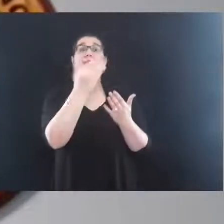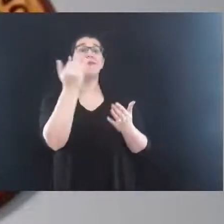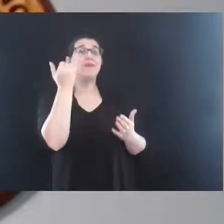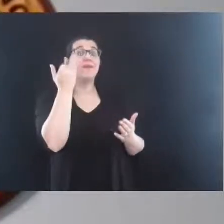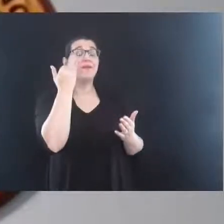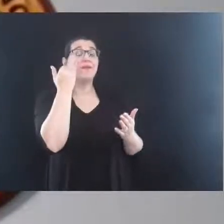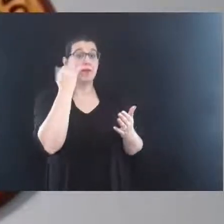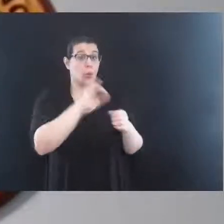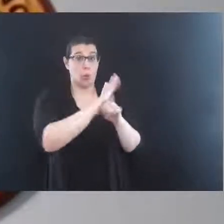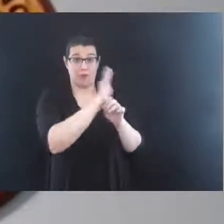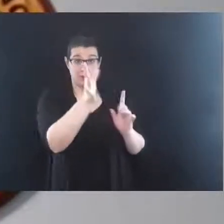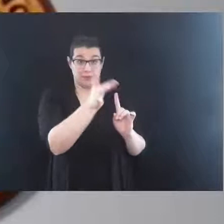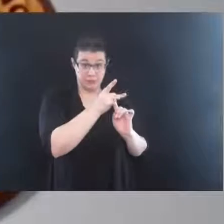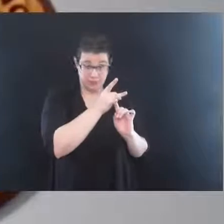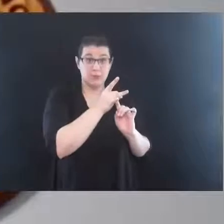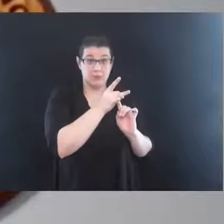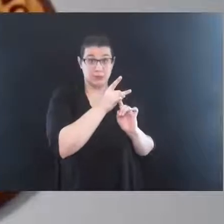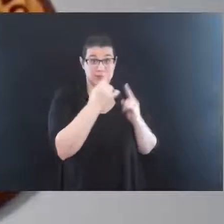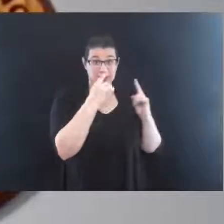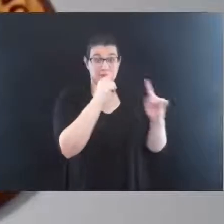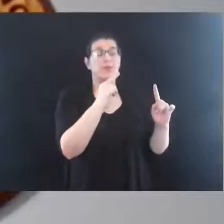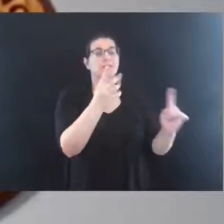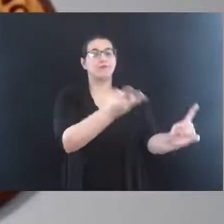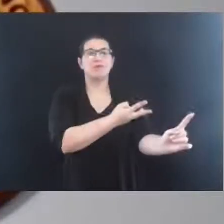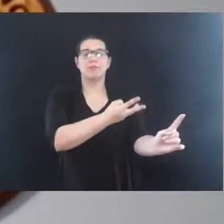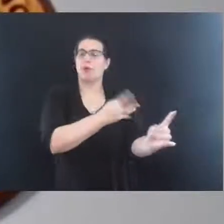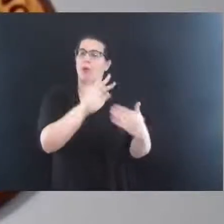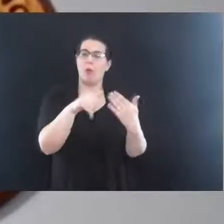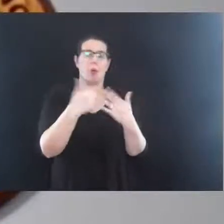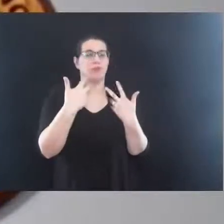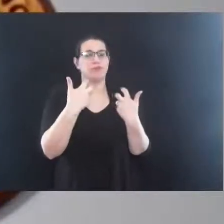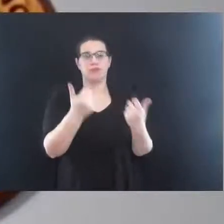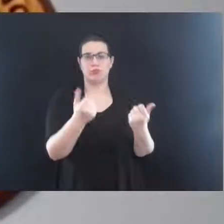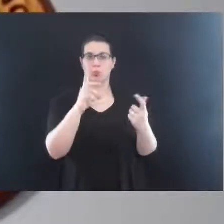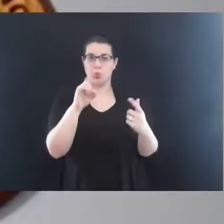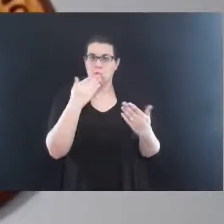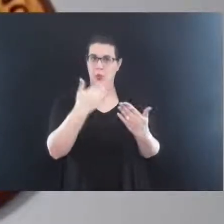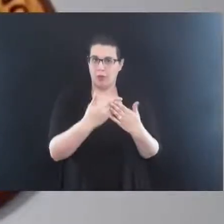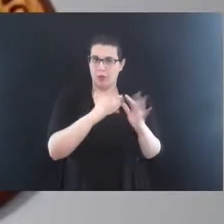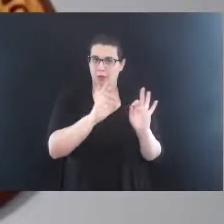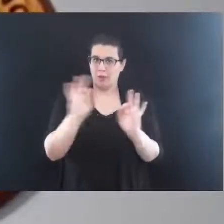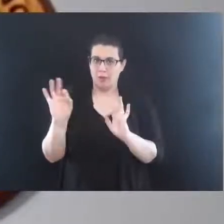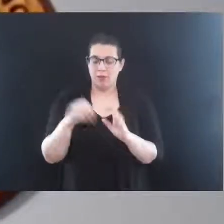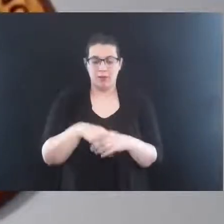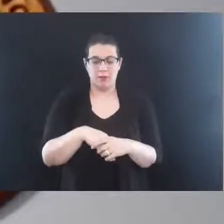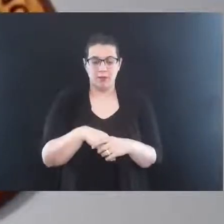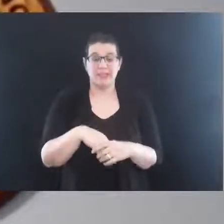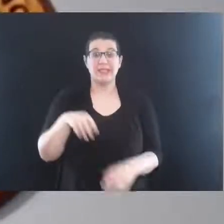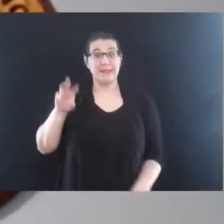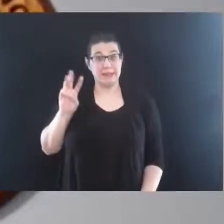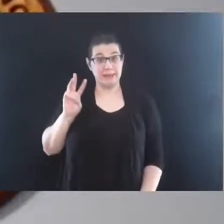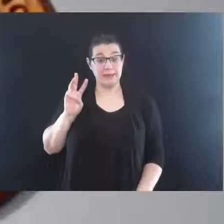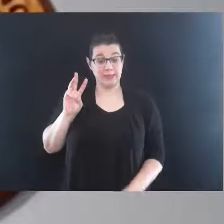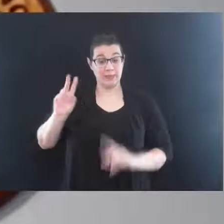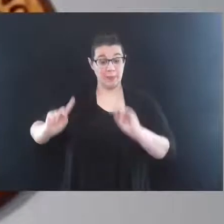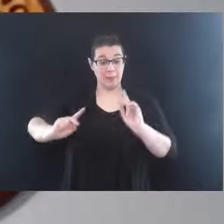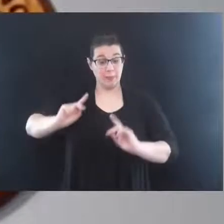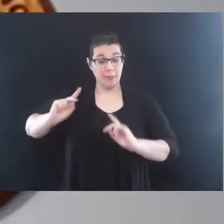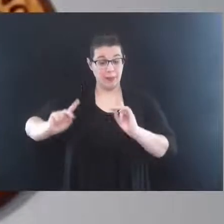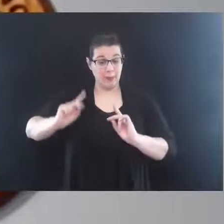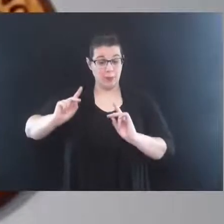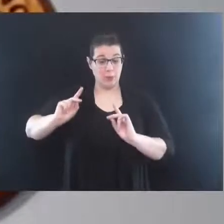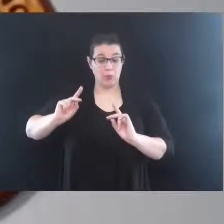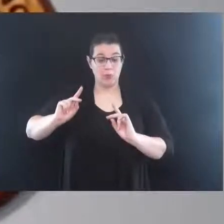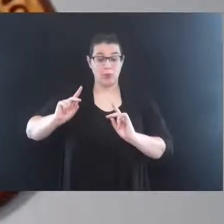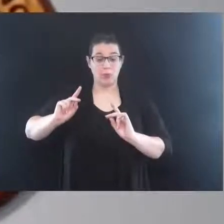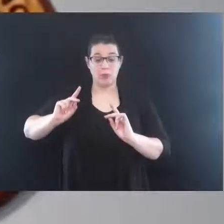successfully. Happy to report that they're all doing very well. They all tolerated the treatment very well, and that is 6 people, while it sounds like a low volume, 6